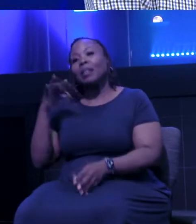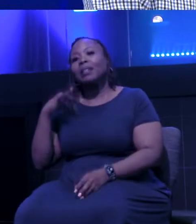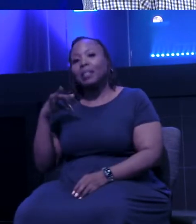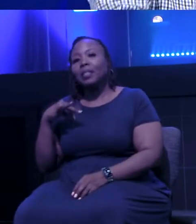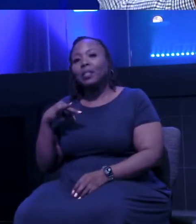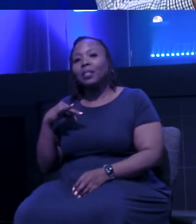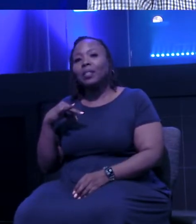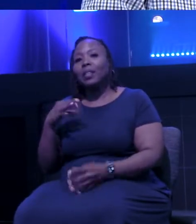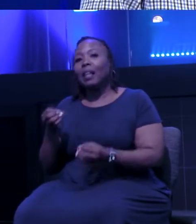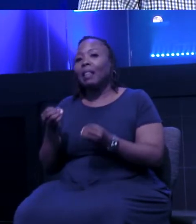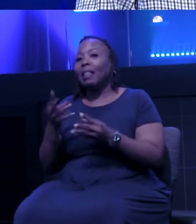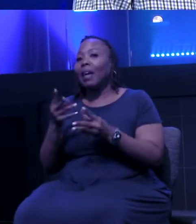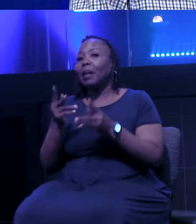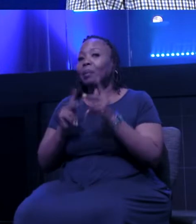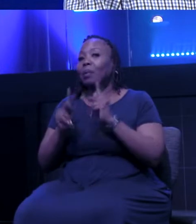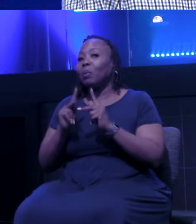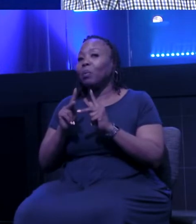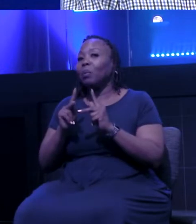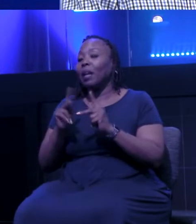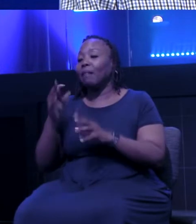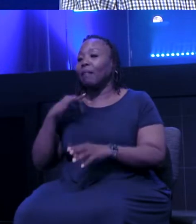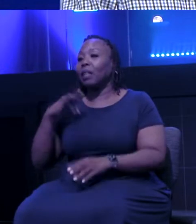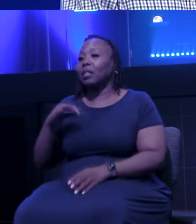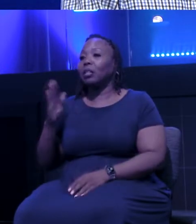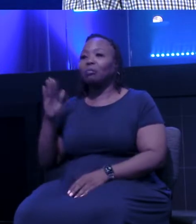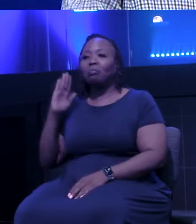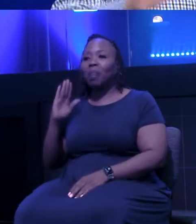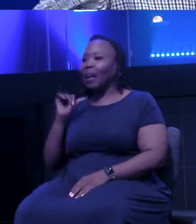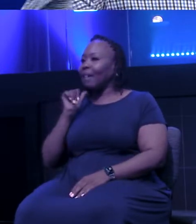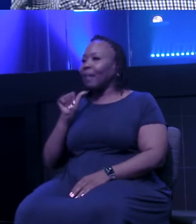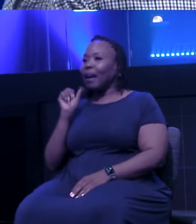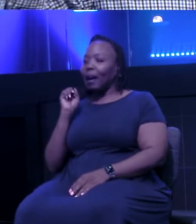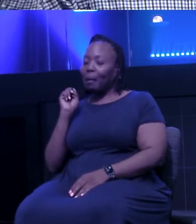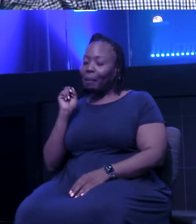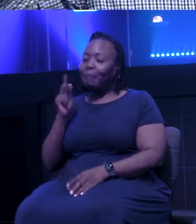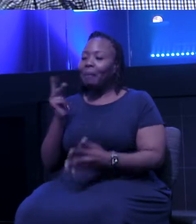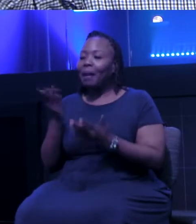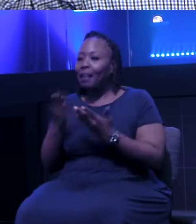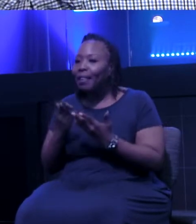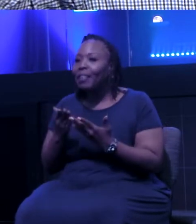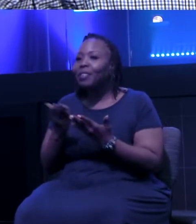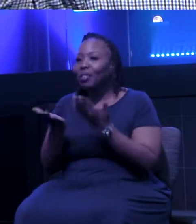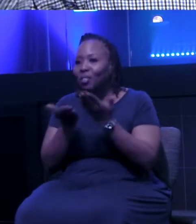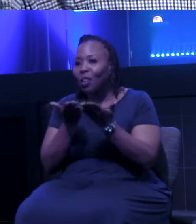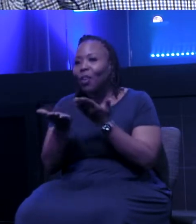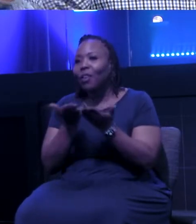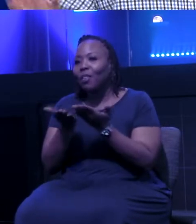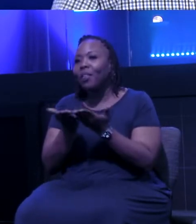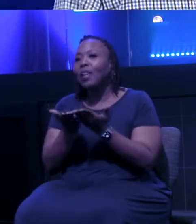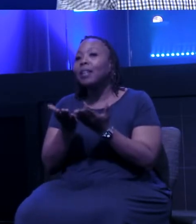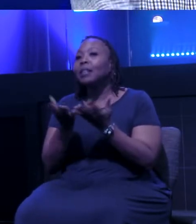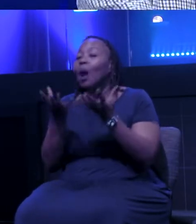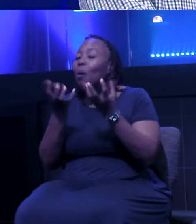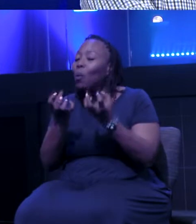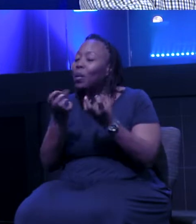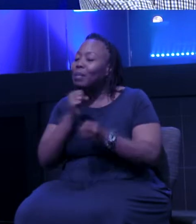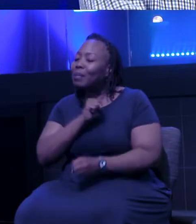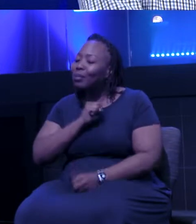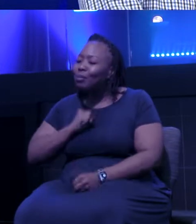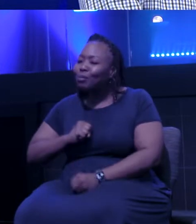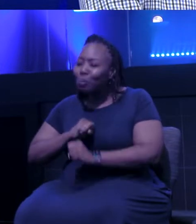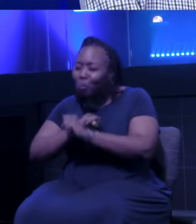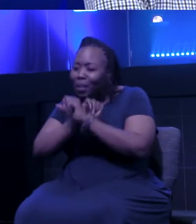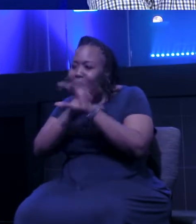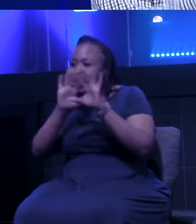haven't volunteered to serve. And so there's opportunities to serve here, so I want that to be super clear. But it may be that you want